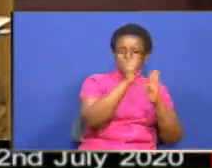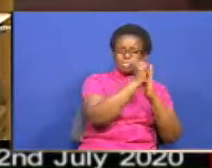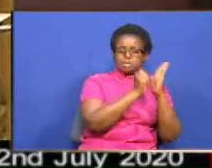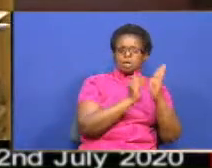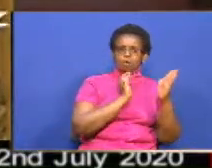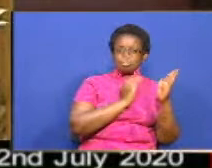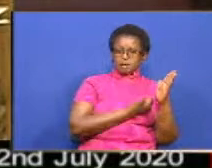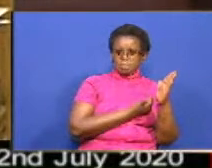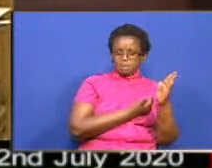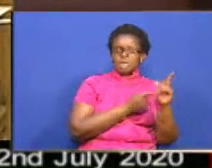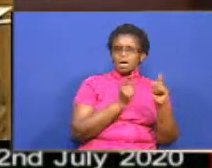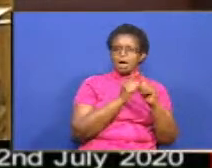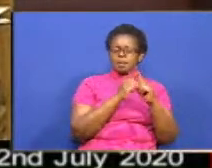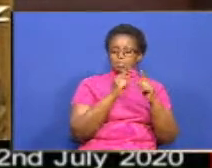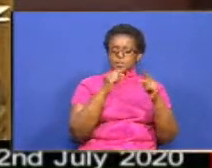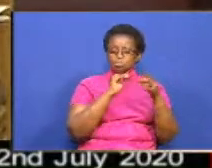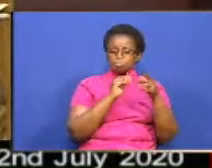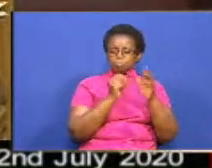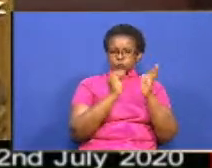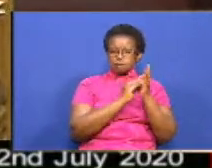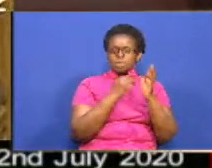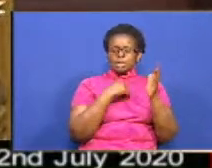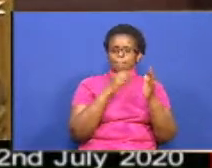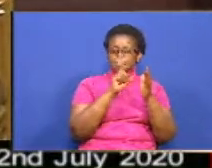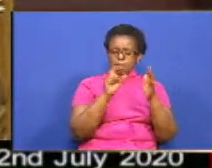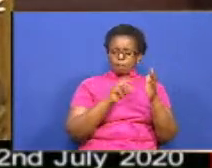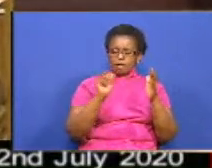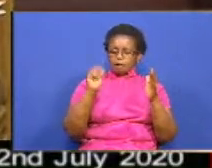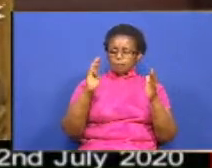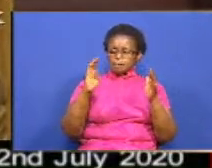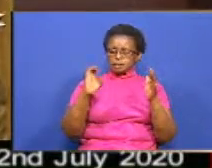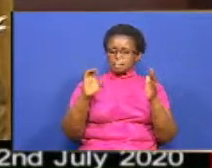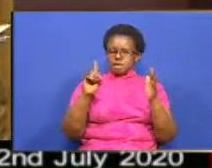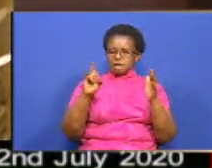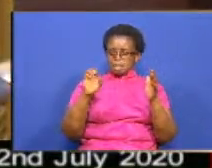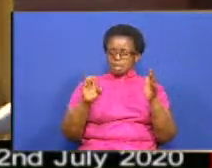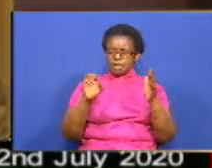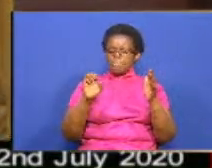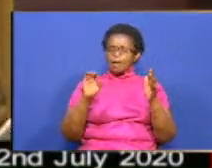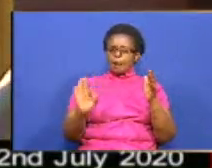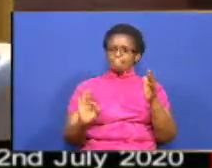paragraphs A, B, C, D, E, and F.